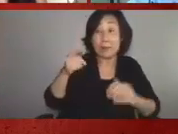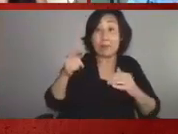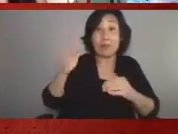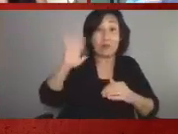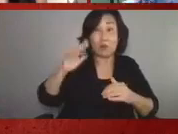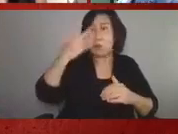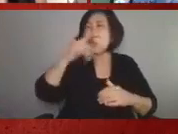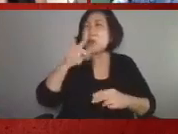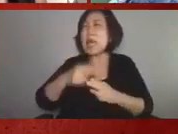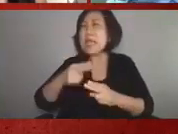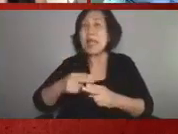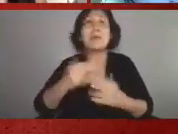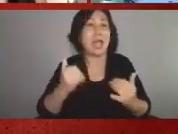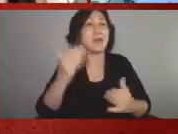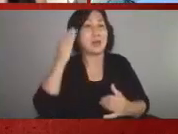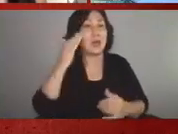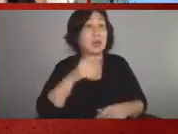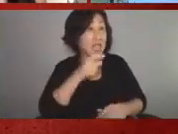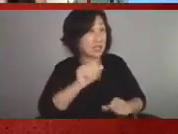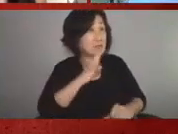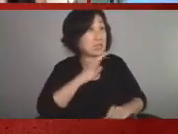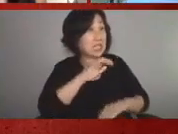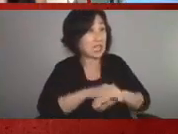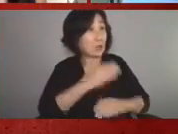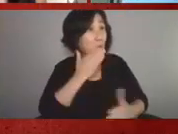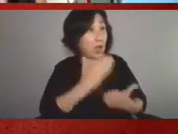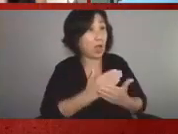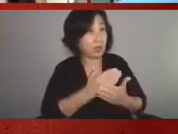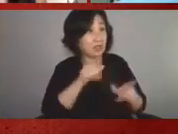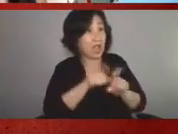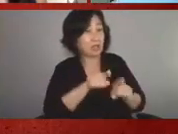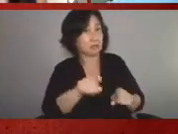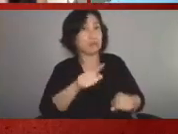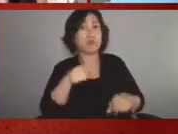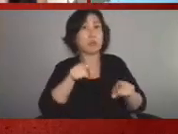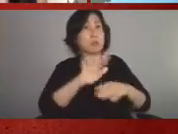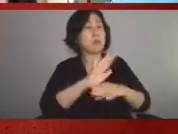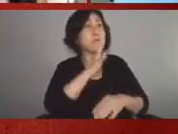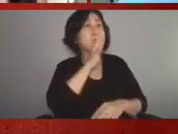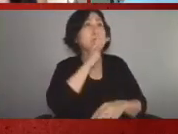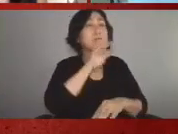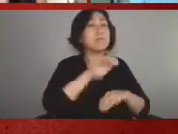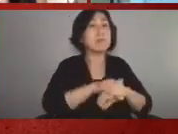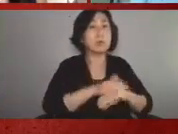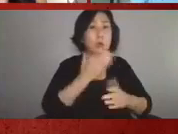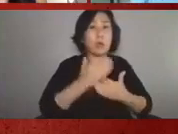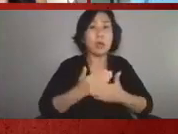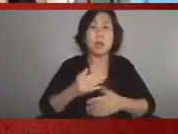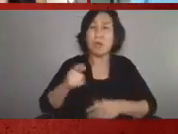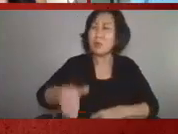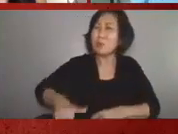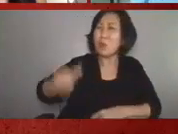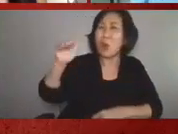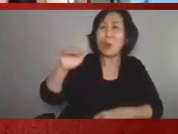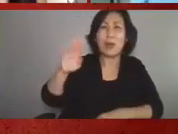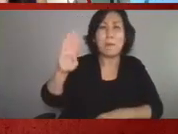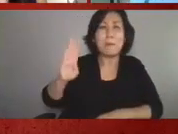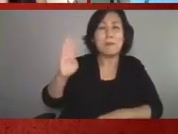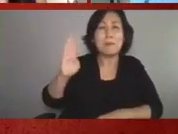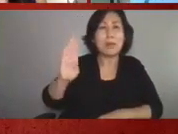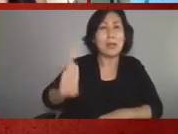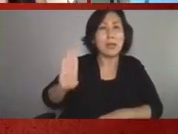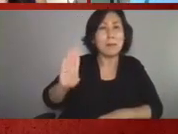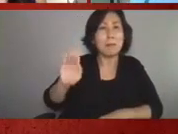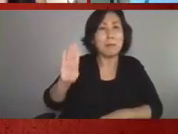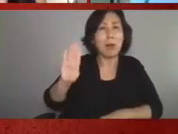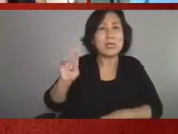now. Does he speak English that well all the time? He spoke very good English, huh? Yeah. Wasn't he brought up in like Boston or something? He